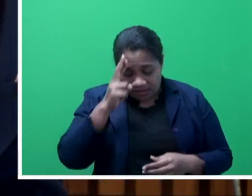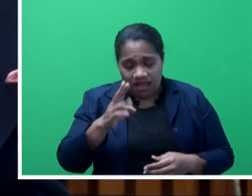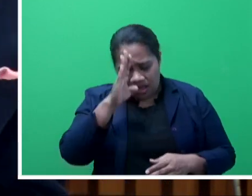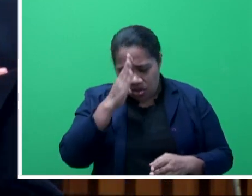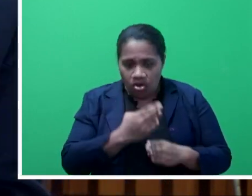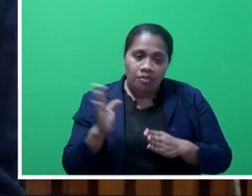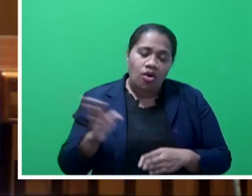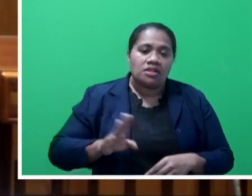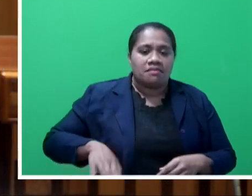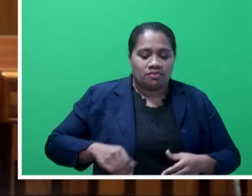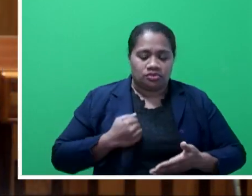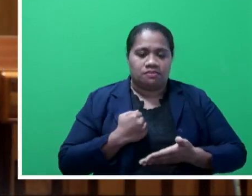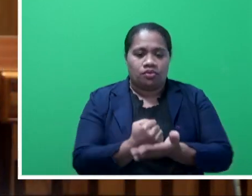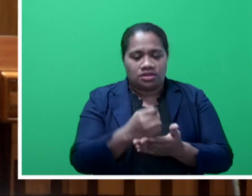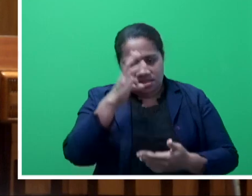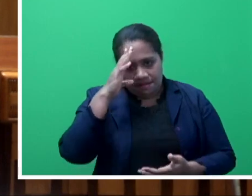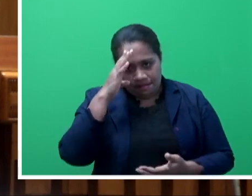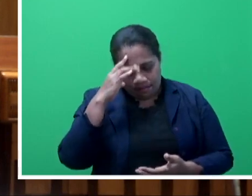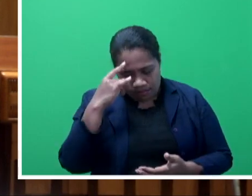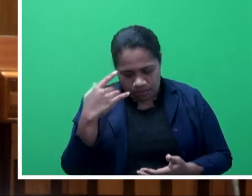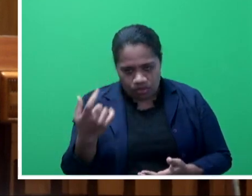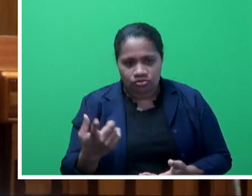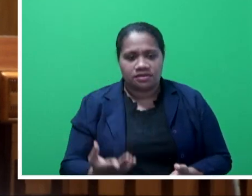will support this particular motion. Thank you, sir.